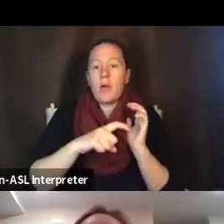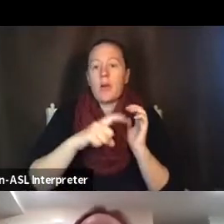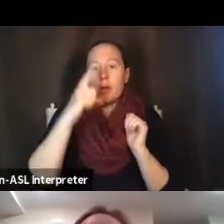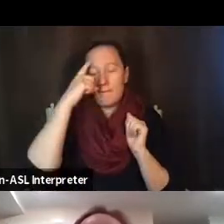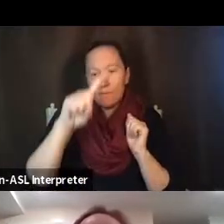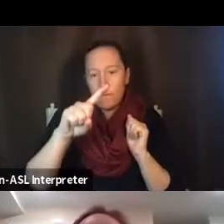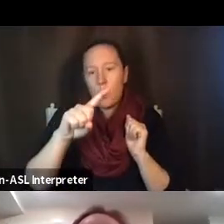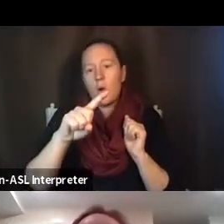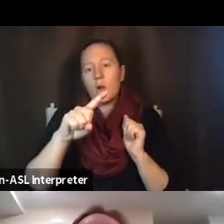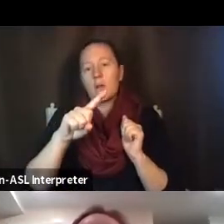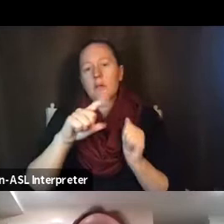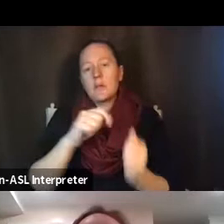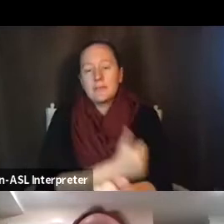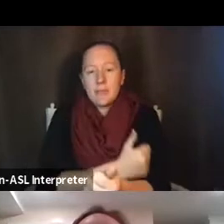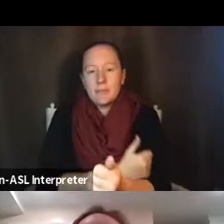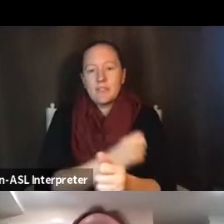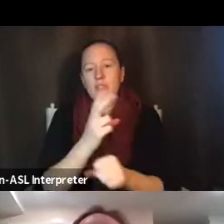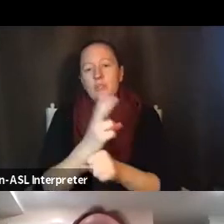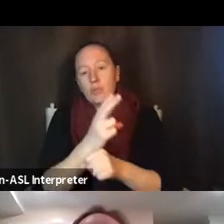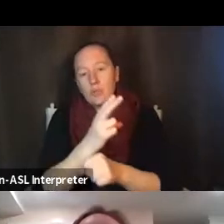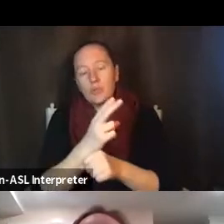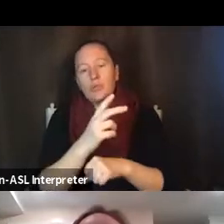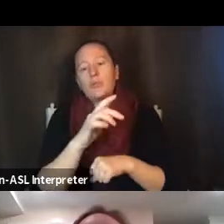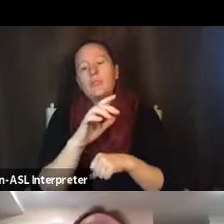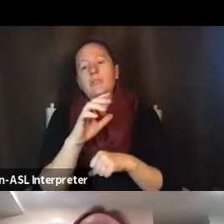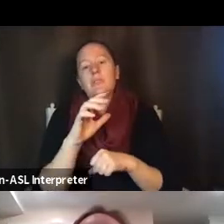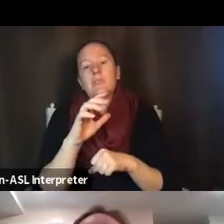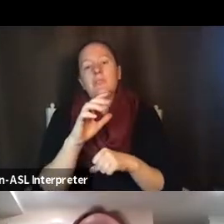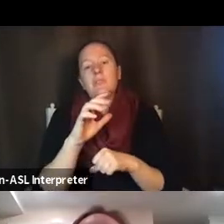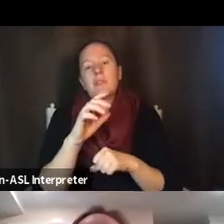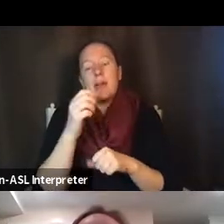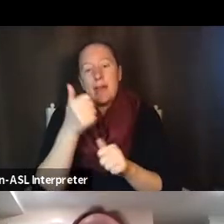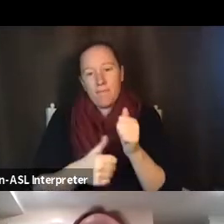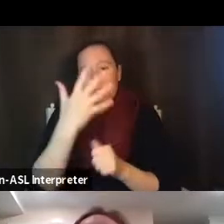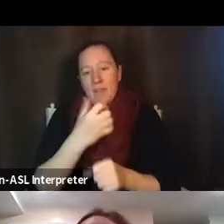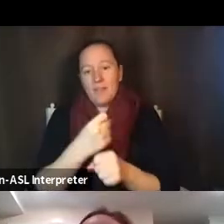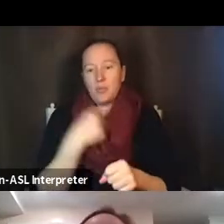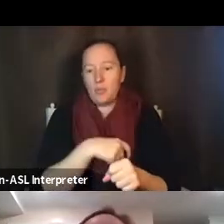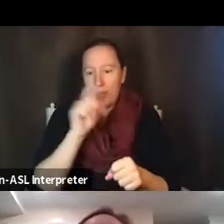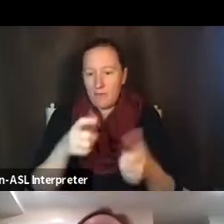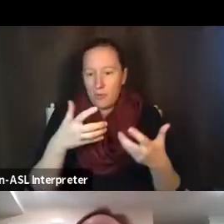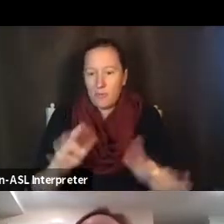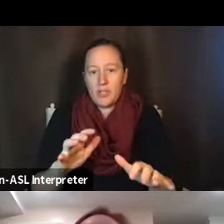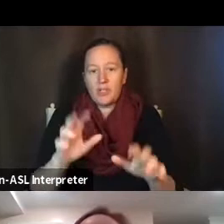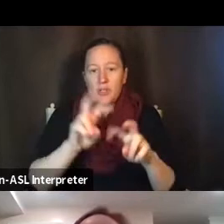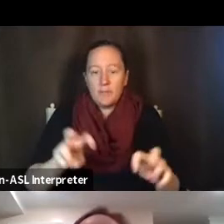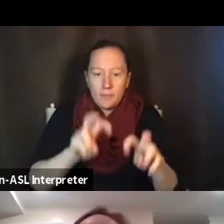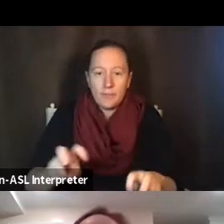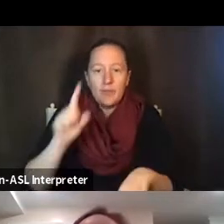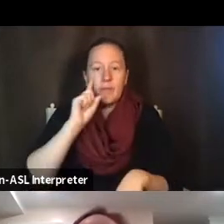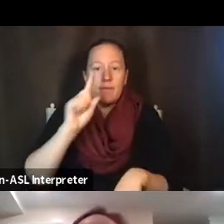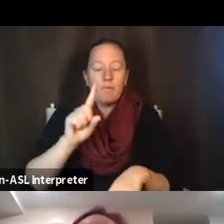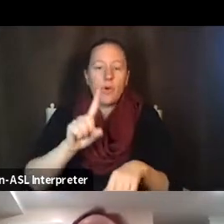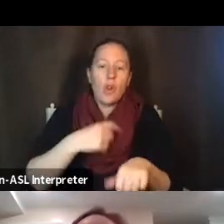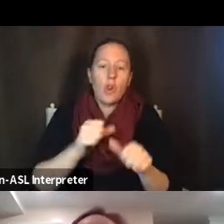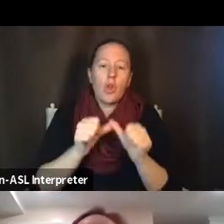Services Administration block grant. Every 5 years, we have to complete an assessment. The assessment is informing long-term strategic